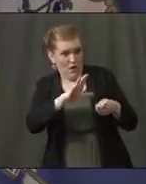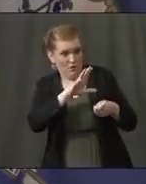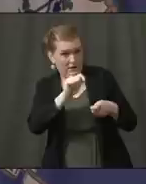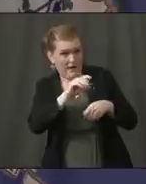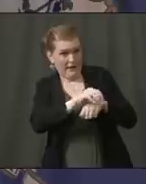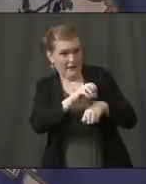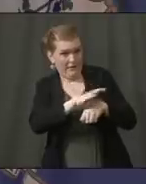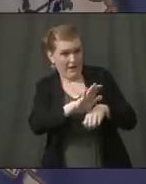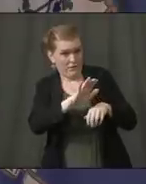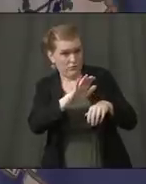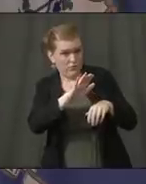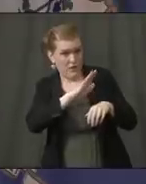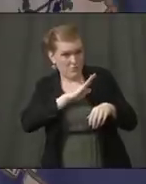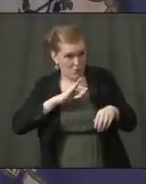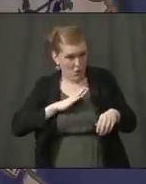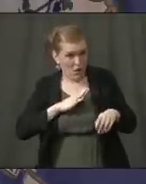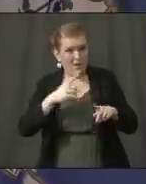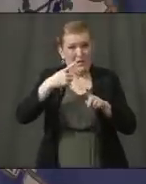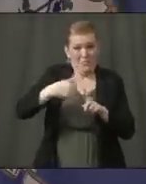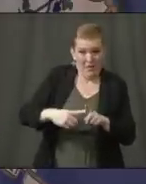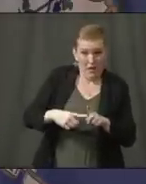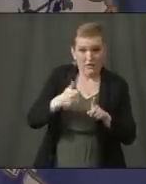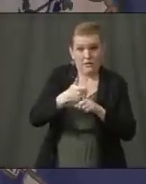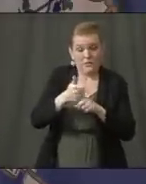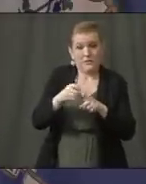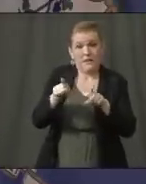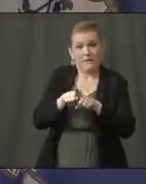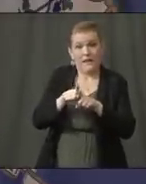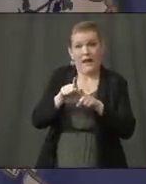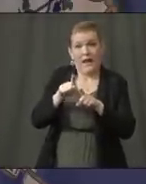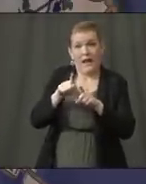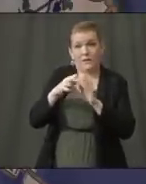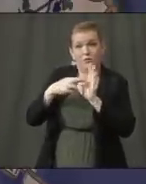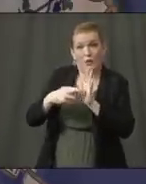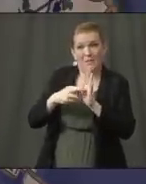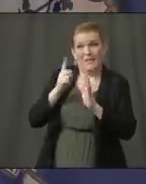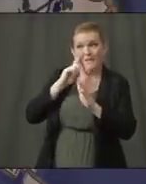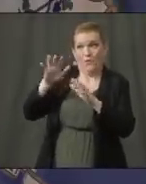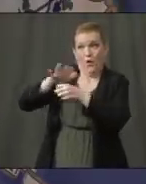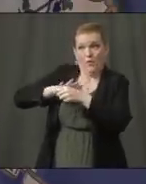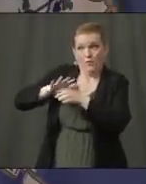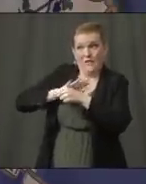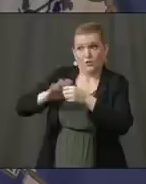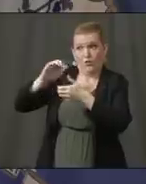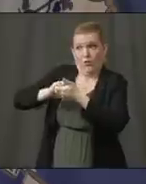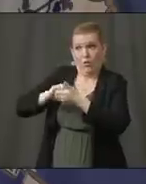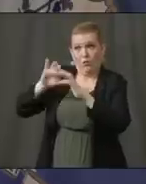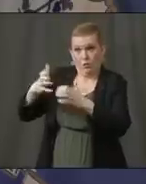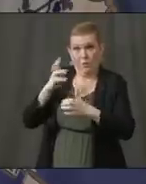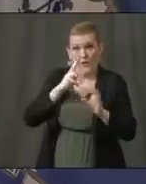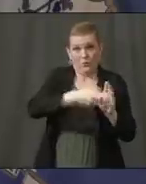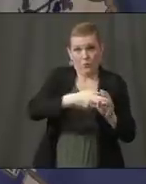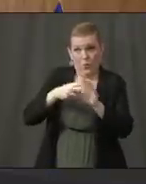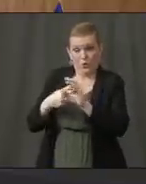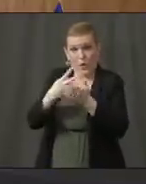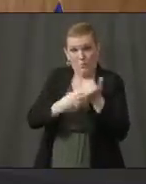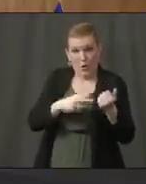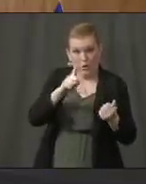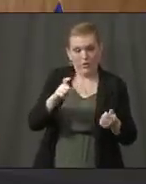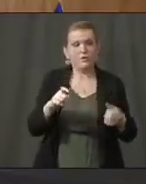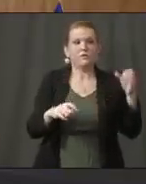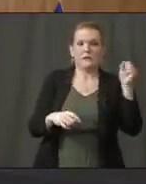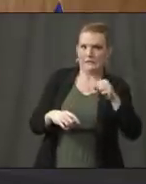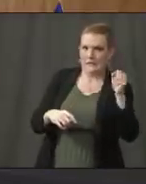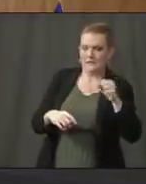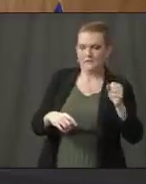Connecticut's representatives with Paul Mounds to the regional one? Yes. Thank you, sir. Move on to the